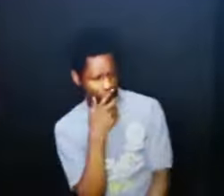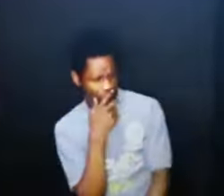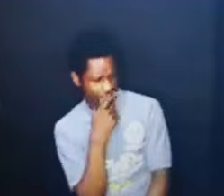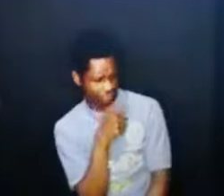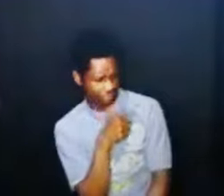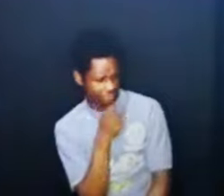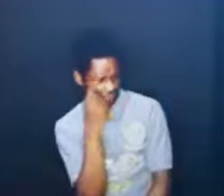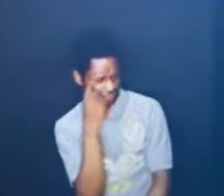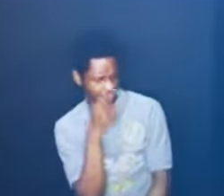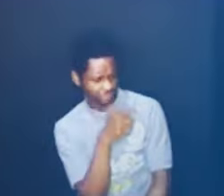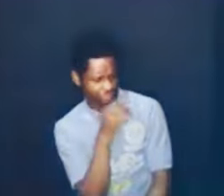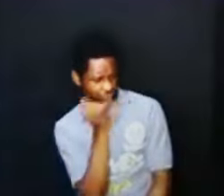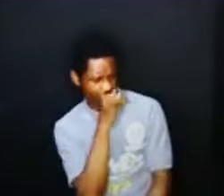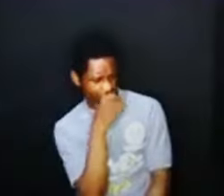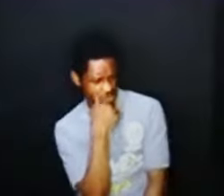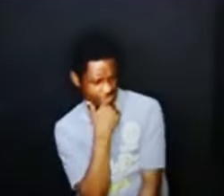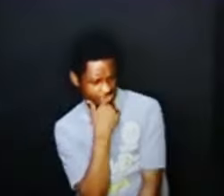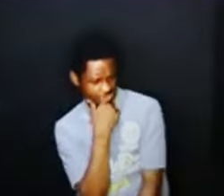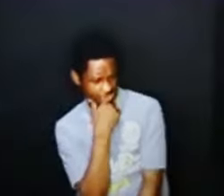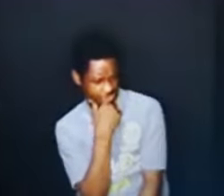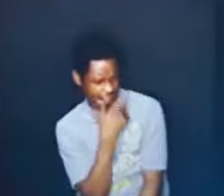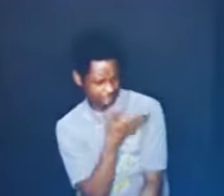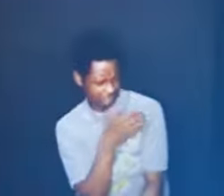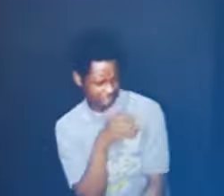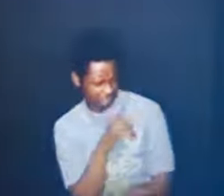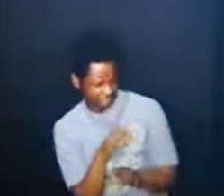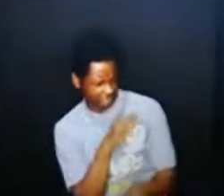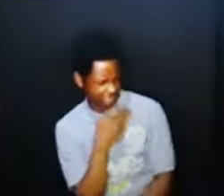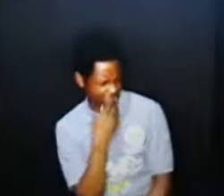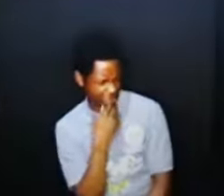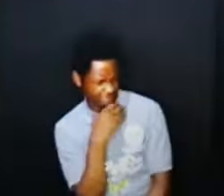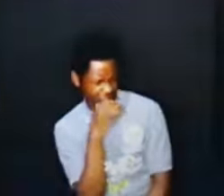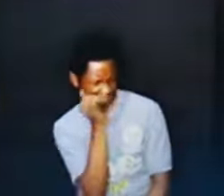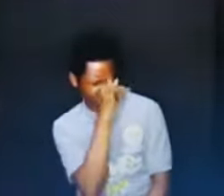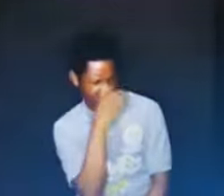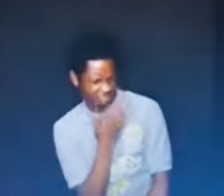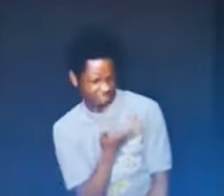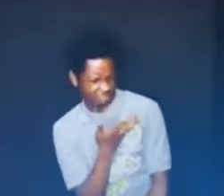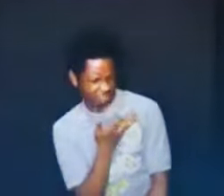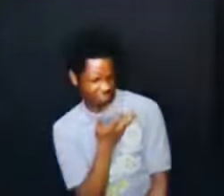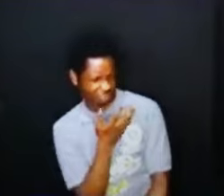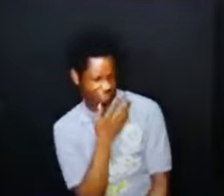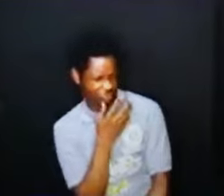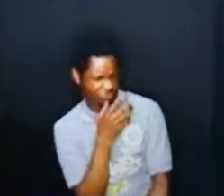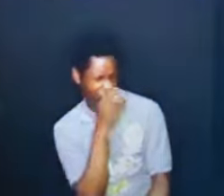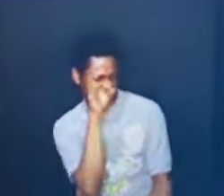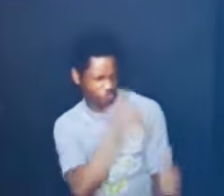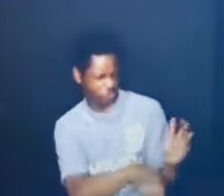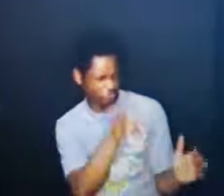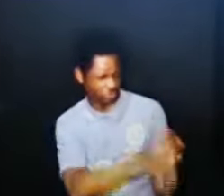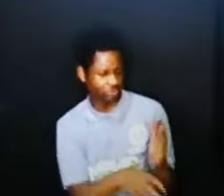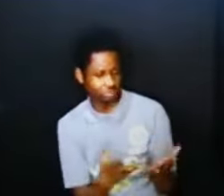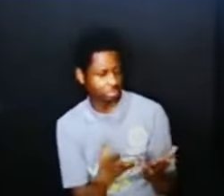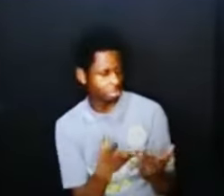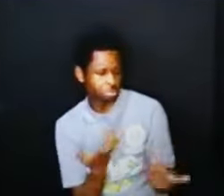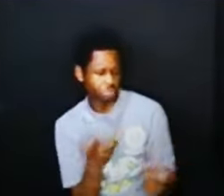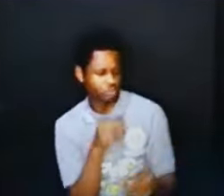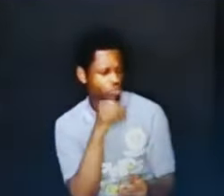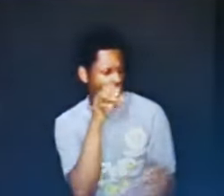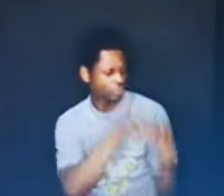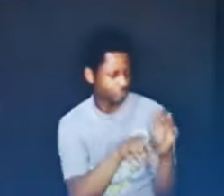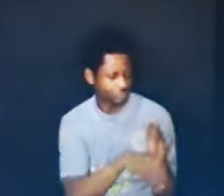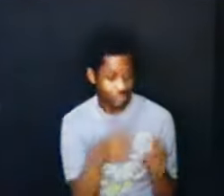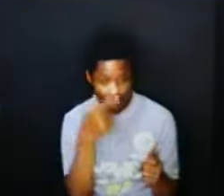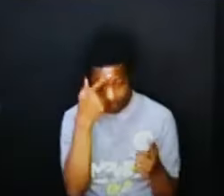fool. I told you, oh, Bobra, send your Christ to abide 2 minutes here. Hey, you need to add the Achara. A bit of a shower, what can I say down for you?